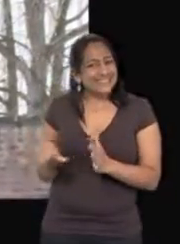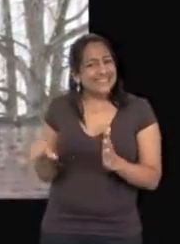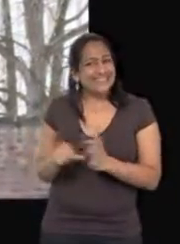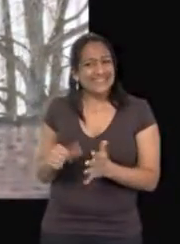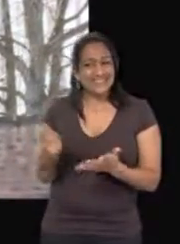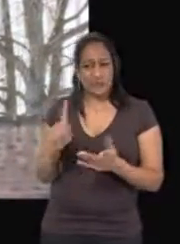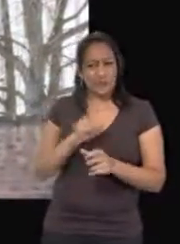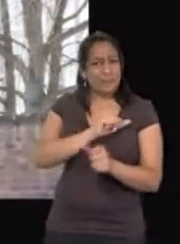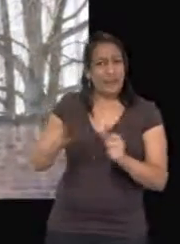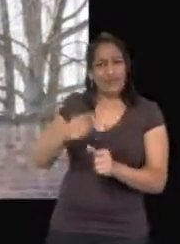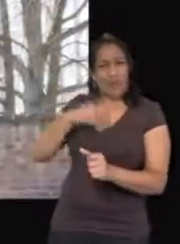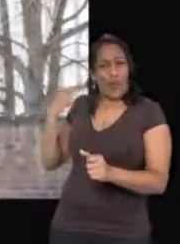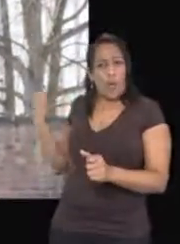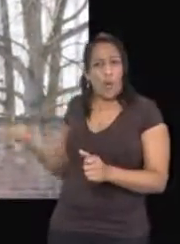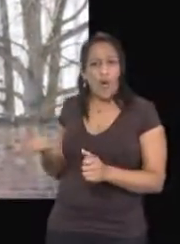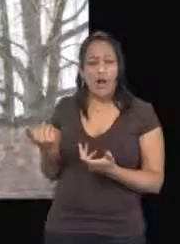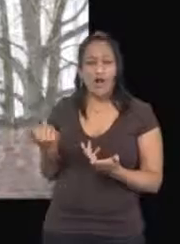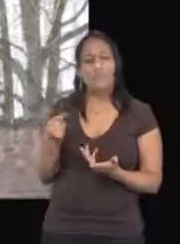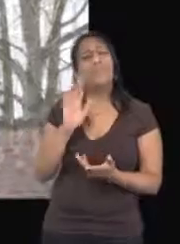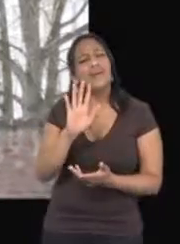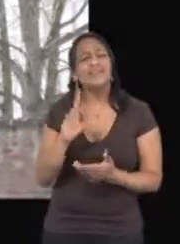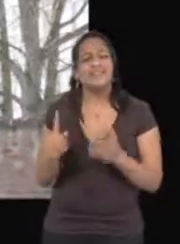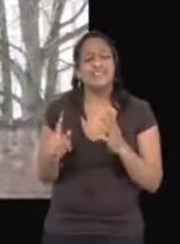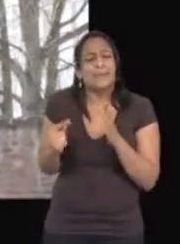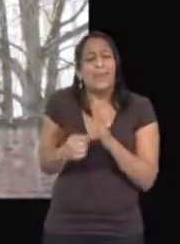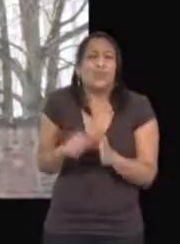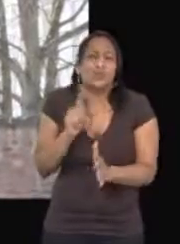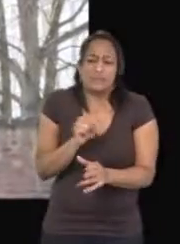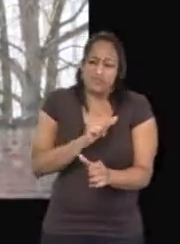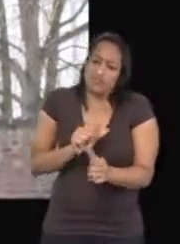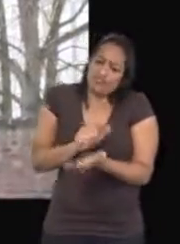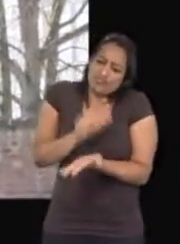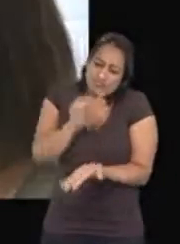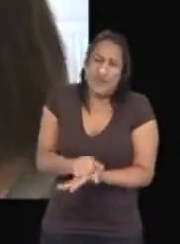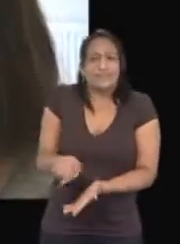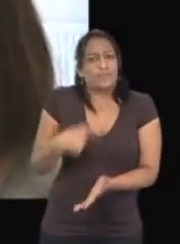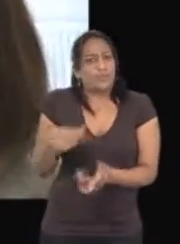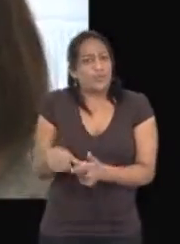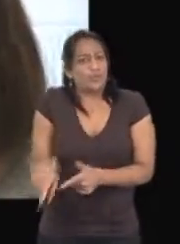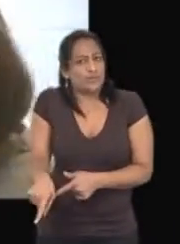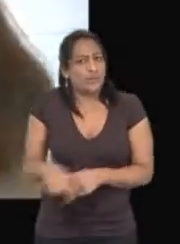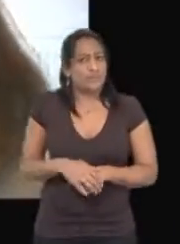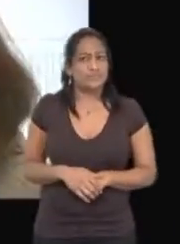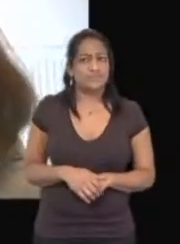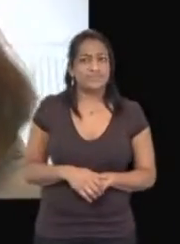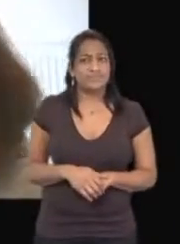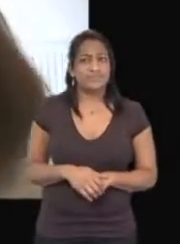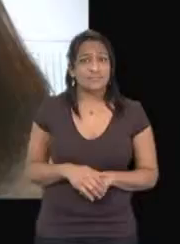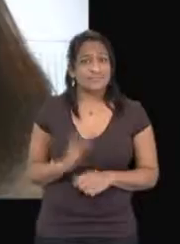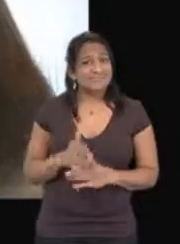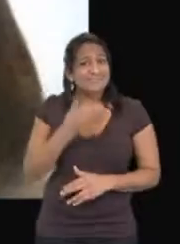about what was going to work for everybody, but obviously first and foremost it had to be the right thing for Jennie. Lovely, isn't